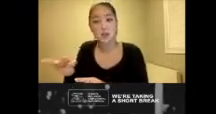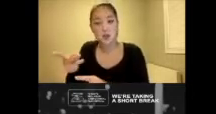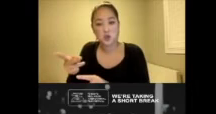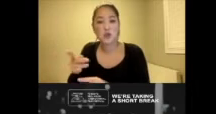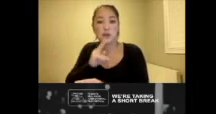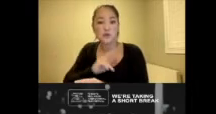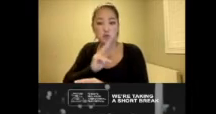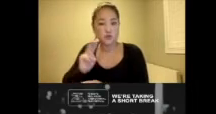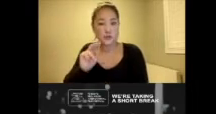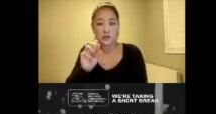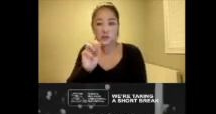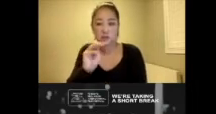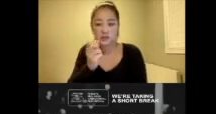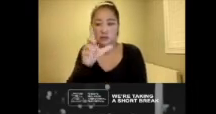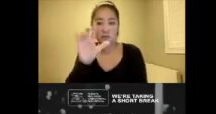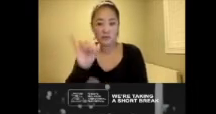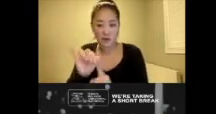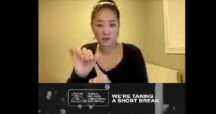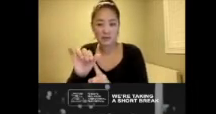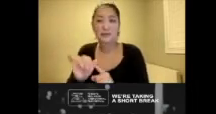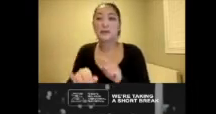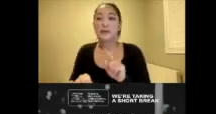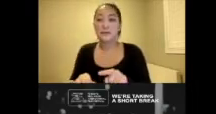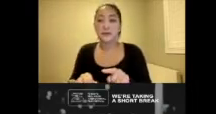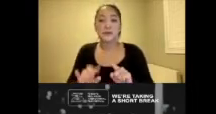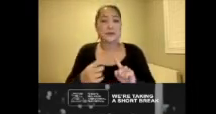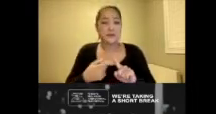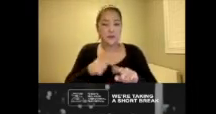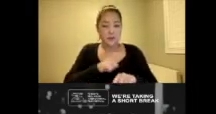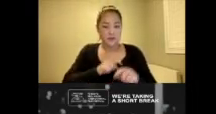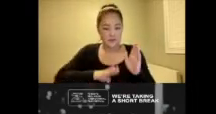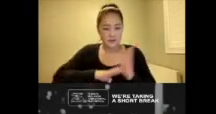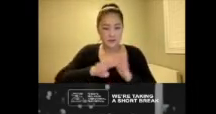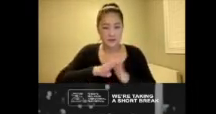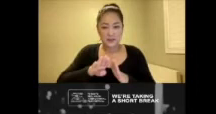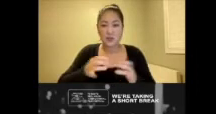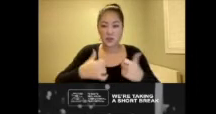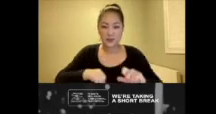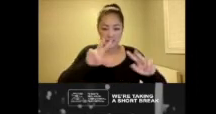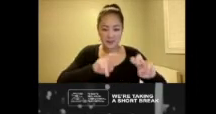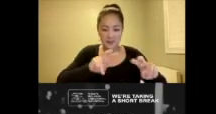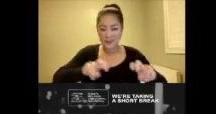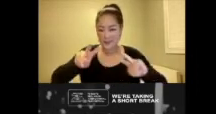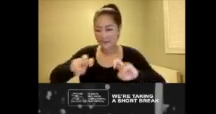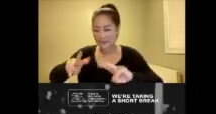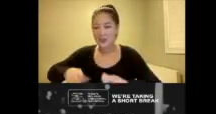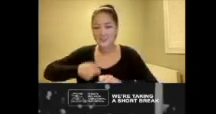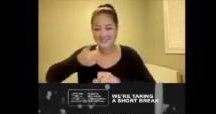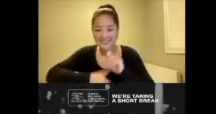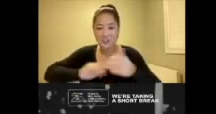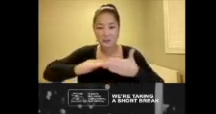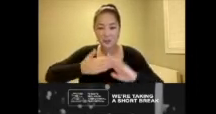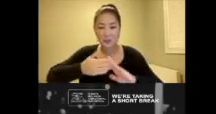in developing the show in our first phase of development was really looking at the different communities that are in Scarborough and